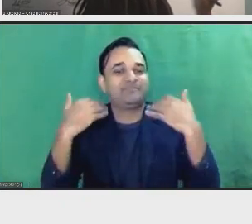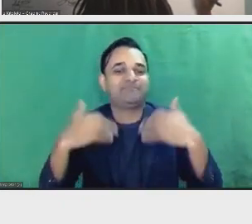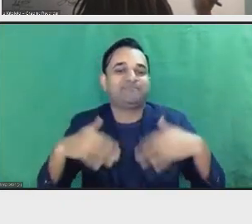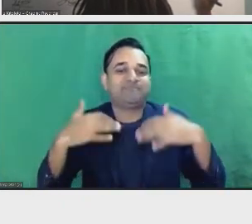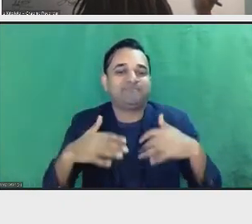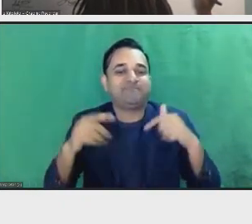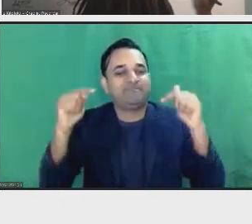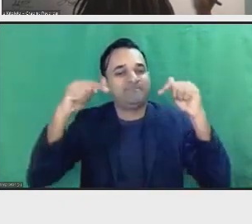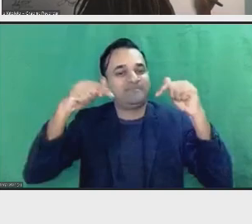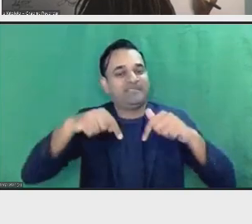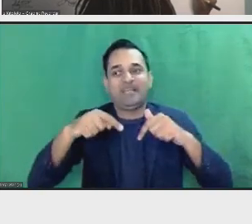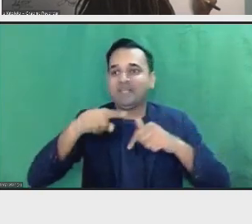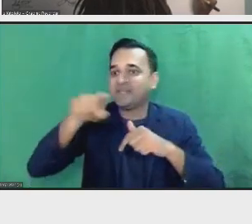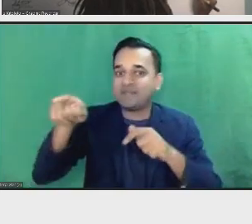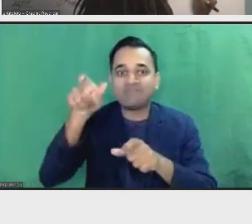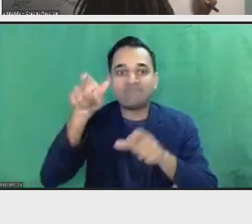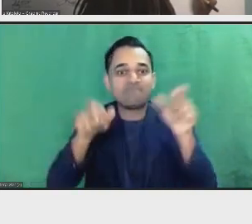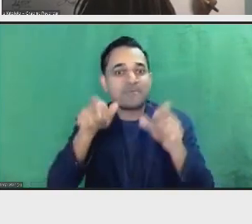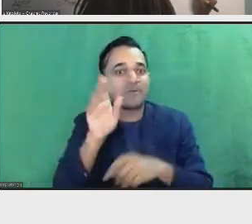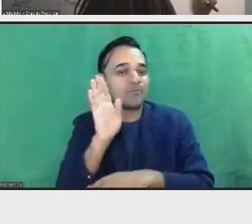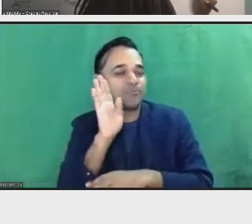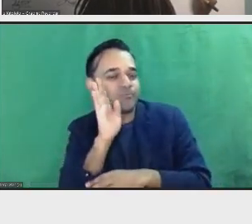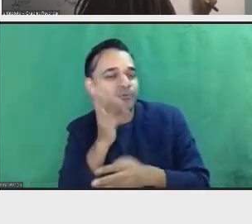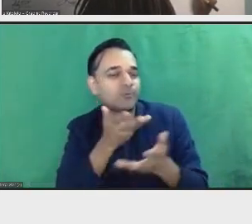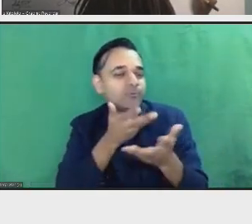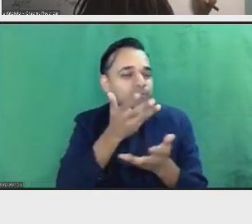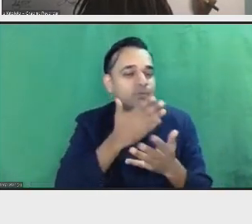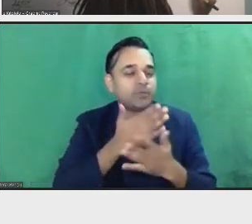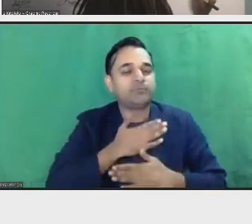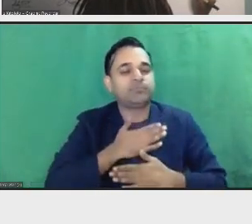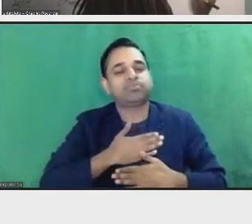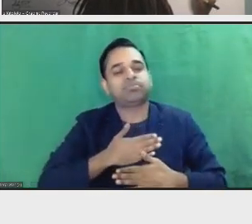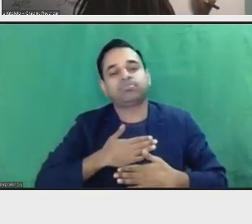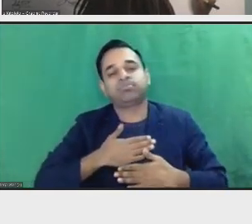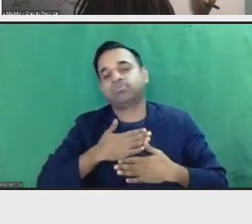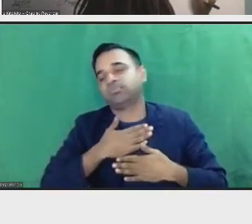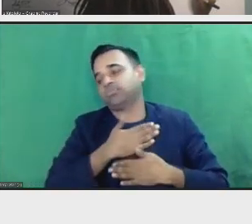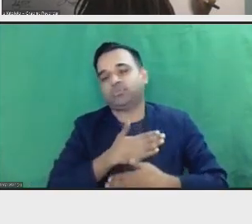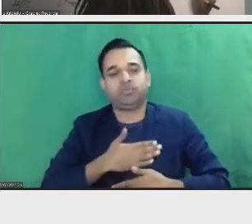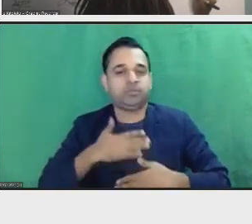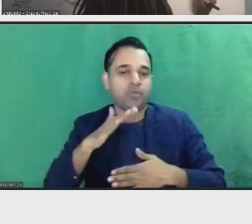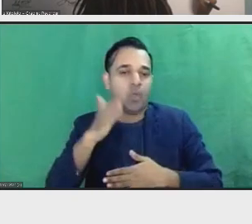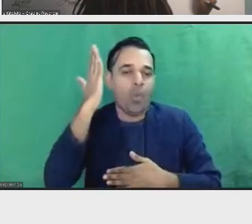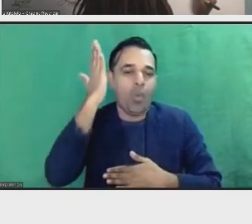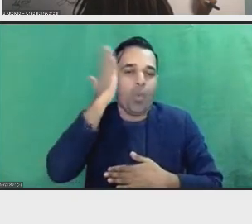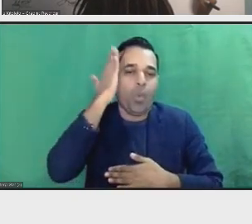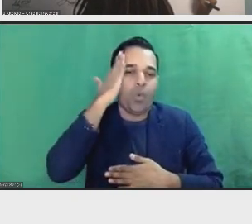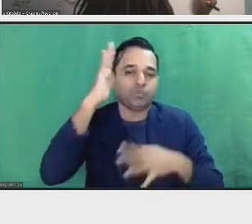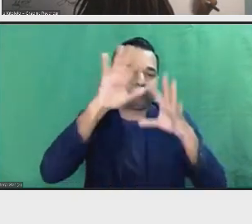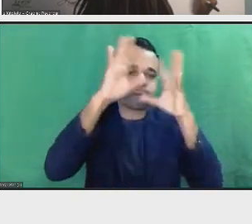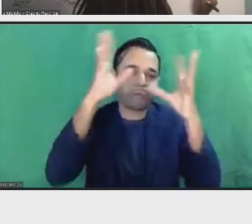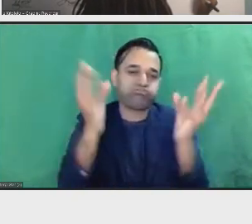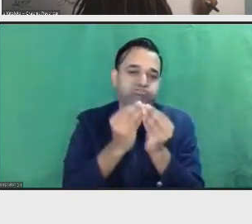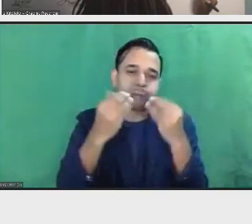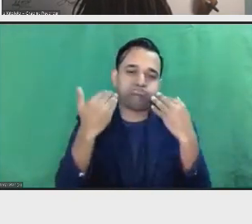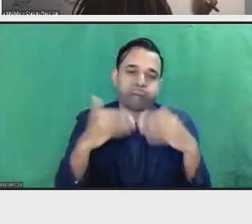very knowledge deep discussions that you had. So thanks a lot, and